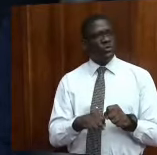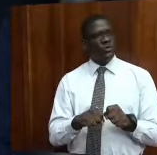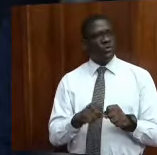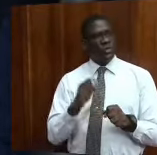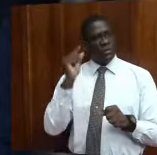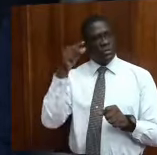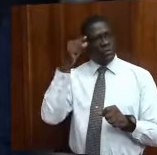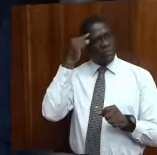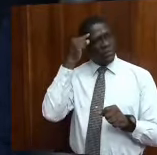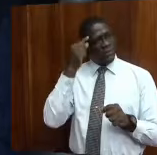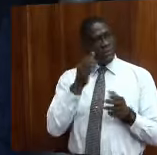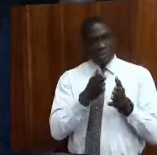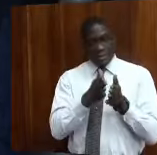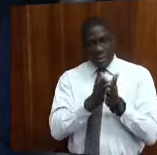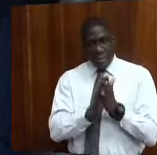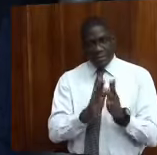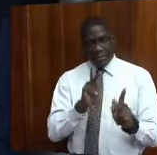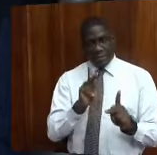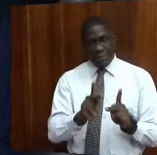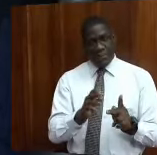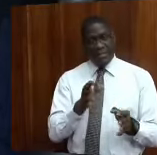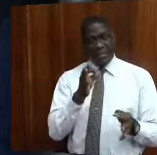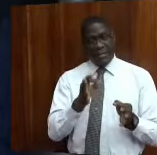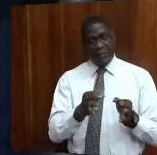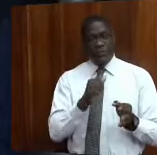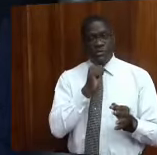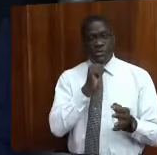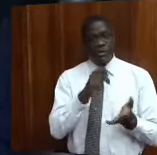of outstanding taxes.